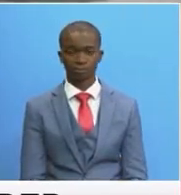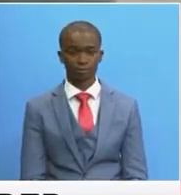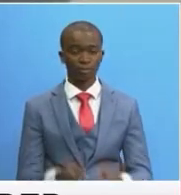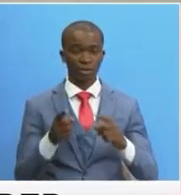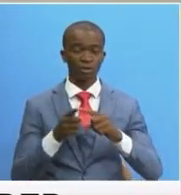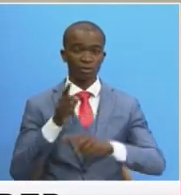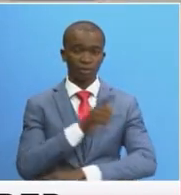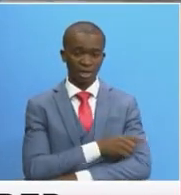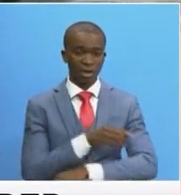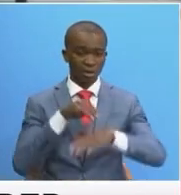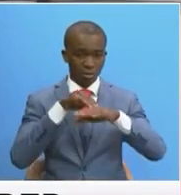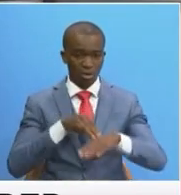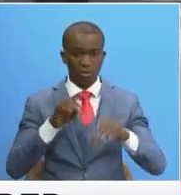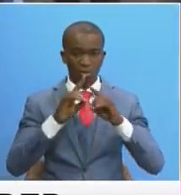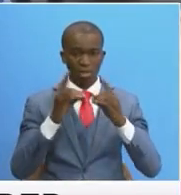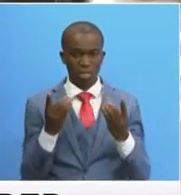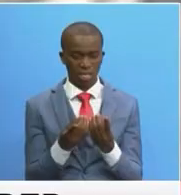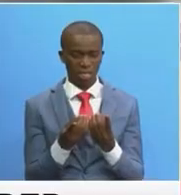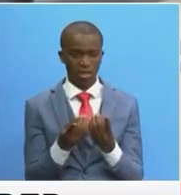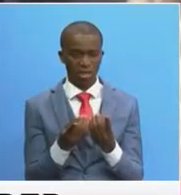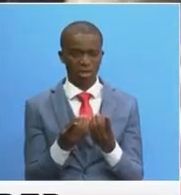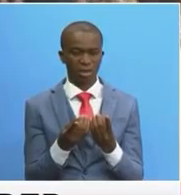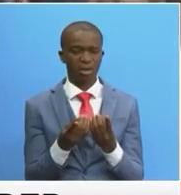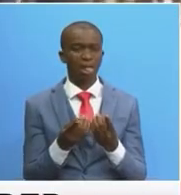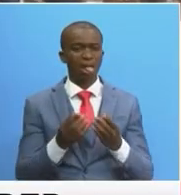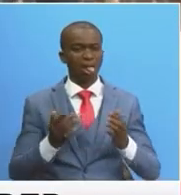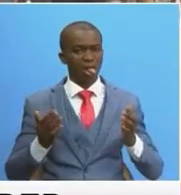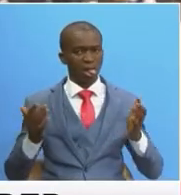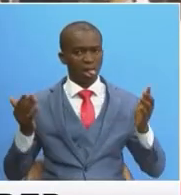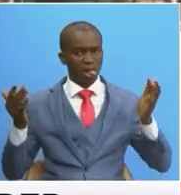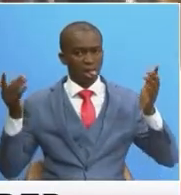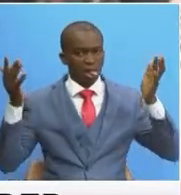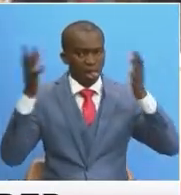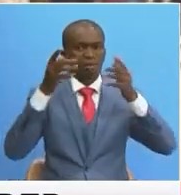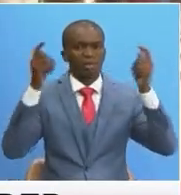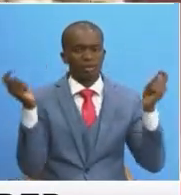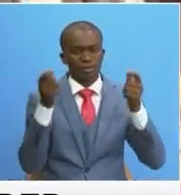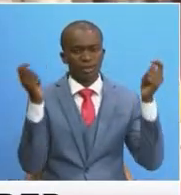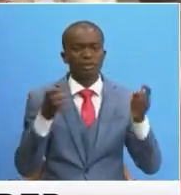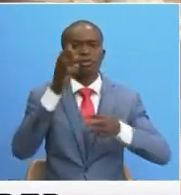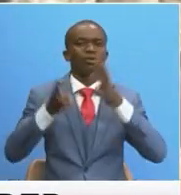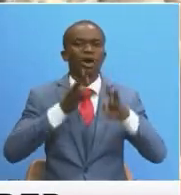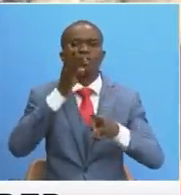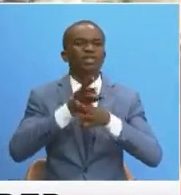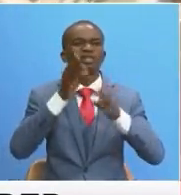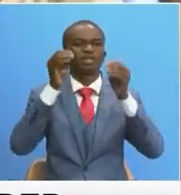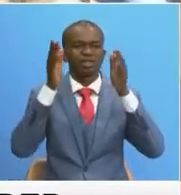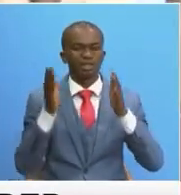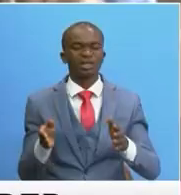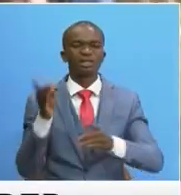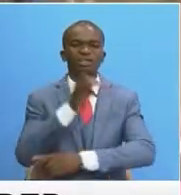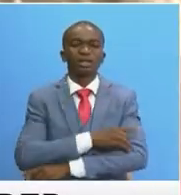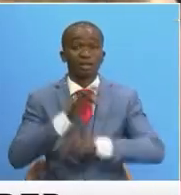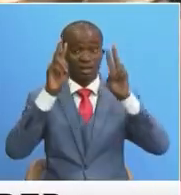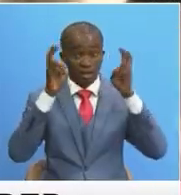Mongo District gathered to honor the dedicated educators shaping the future of our communities during the annual Teachers' Day commemoration under the